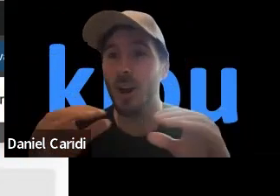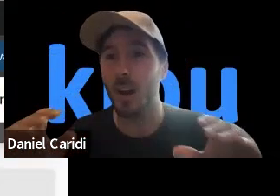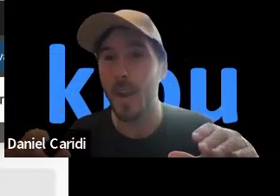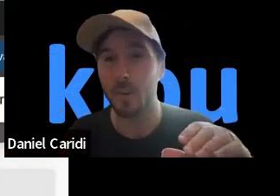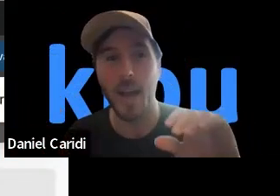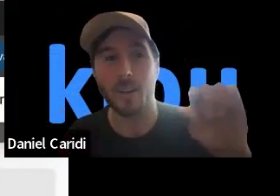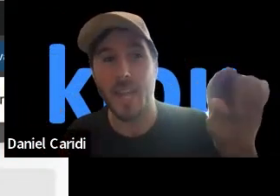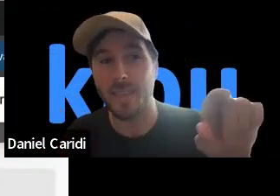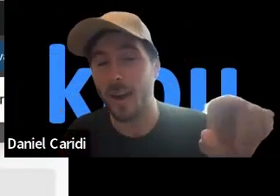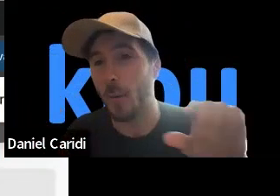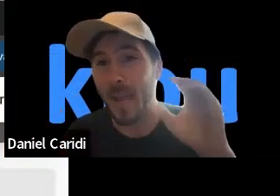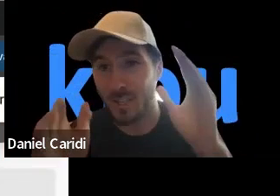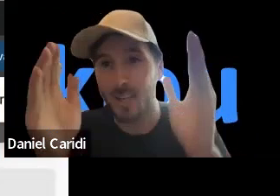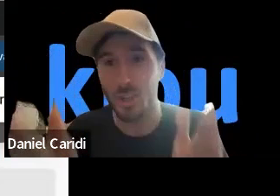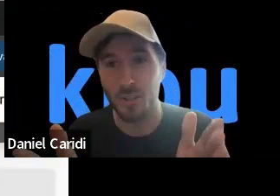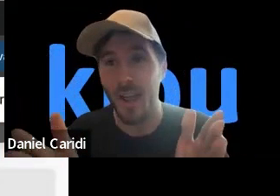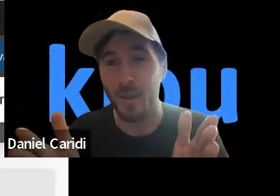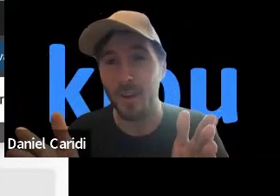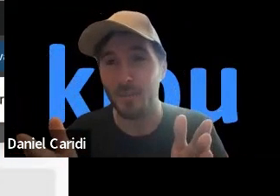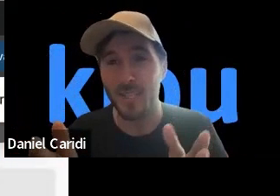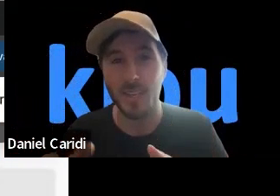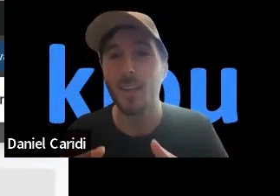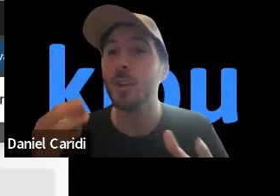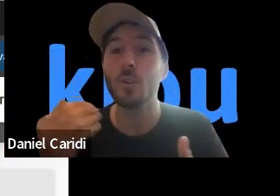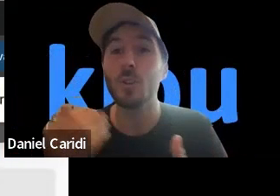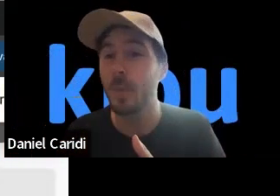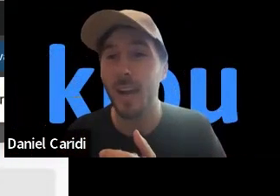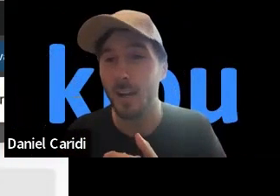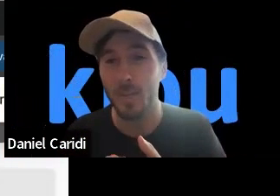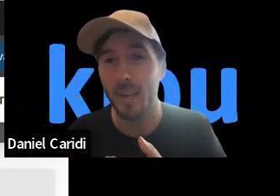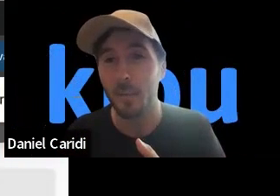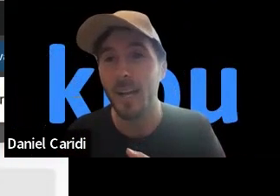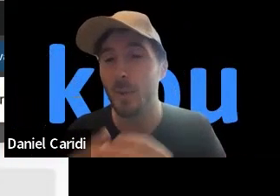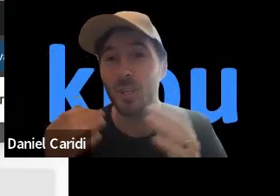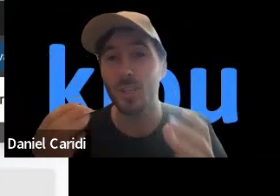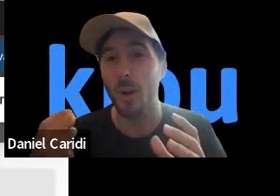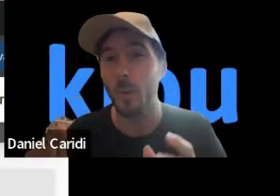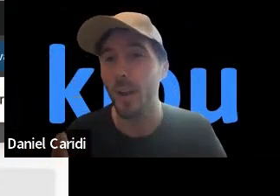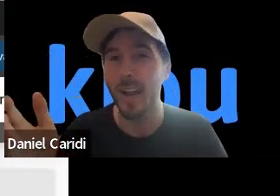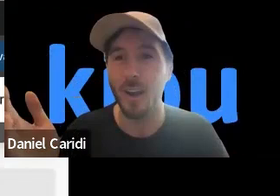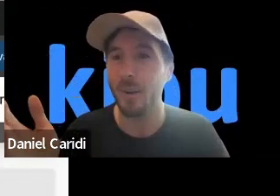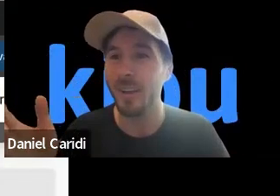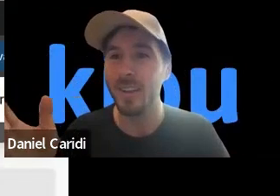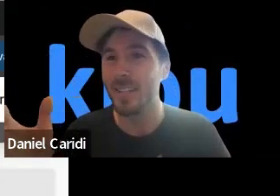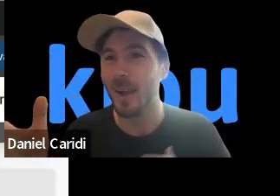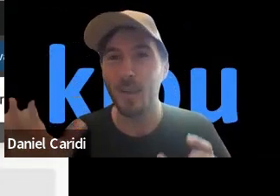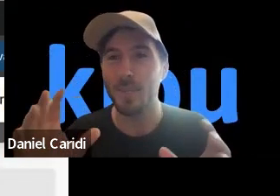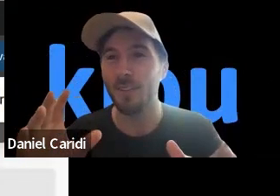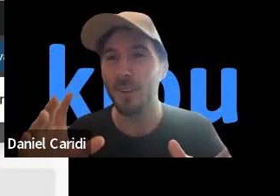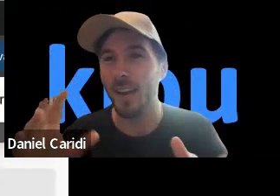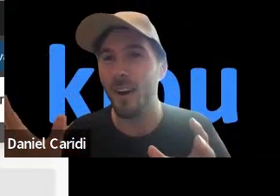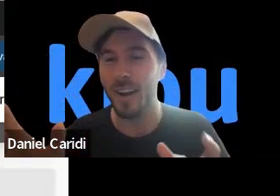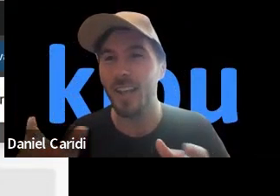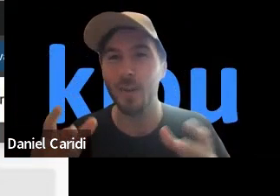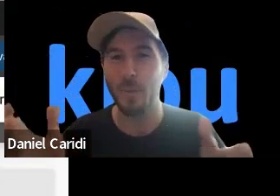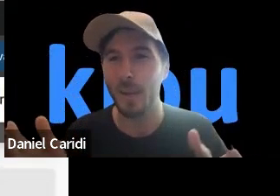cues, those automatic reminders, and that homepage that shows you how many notes are missing, you should be at 100% compliance, which is so important. I know sometimes if you